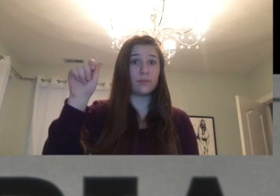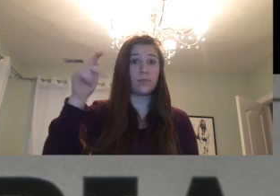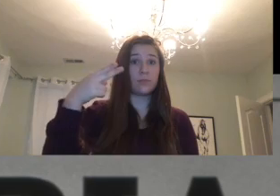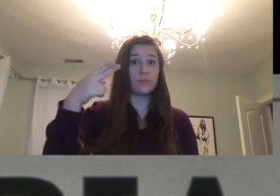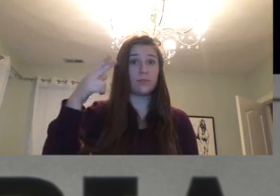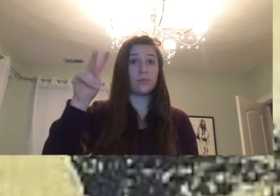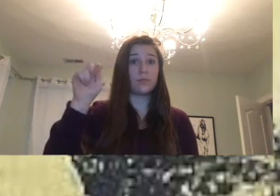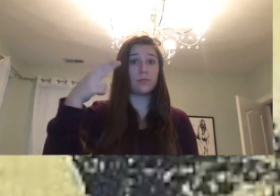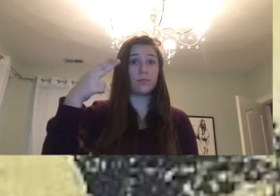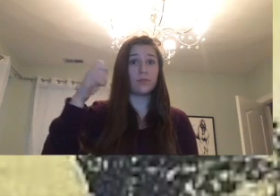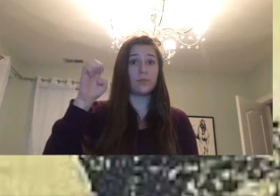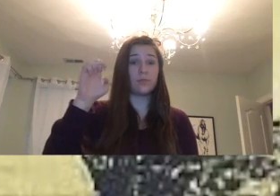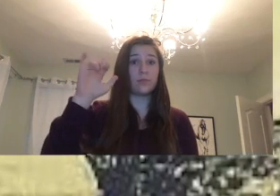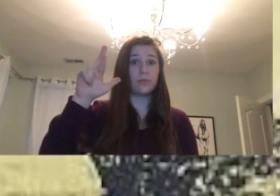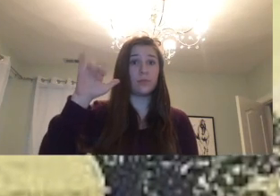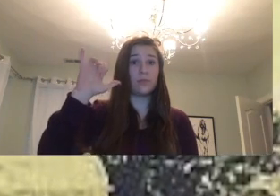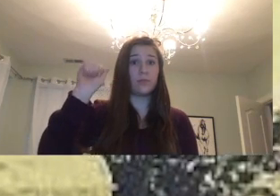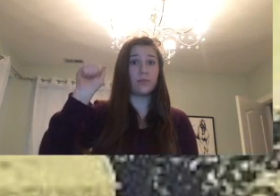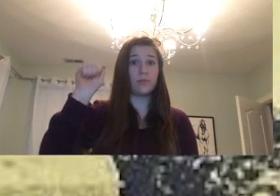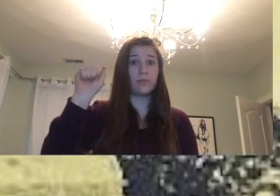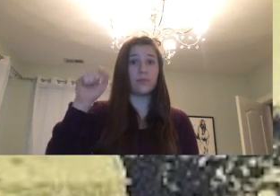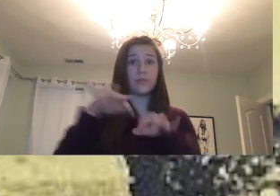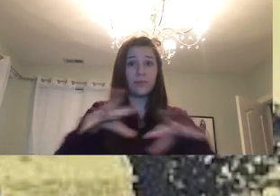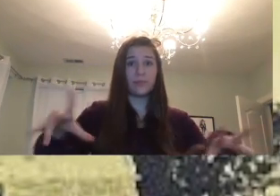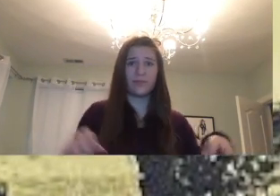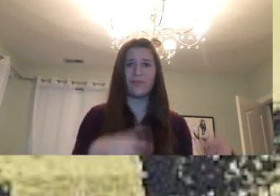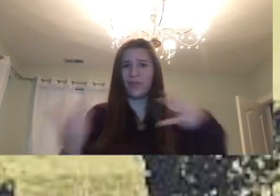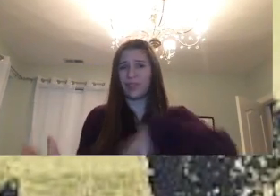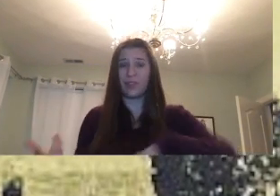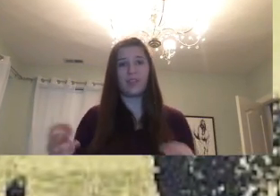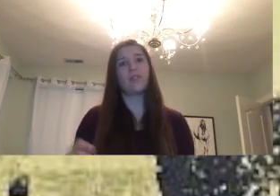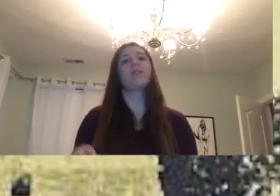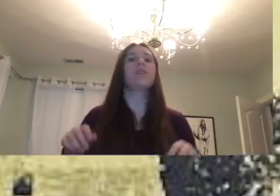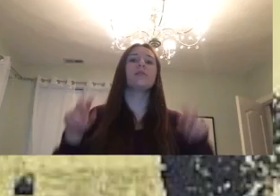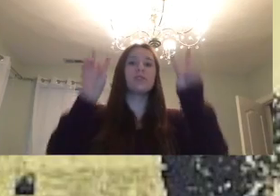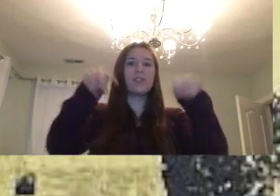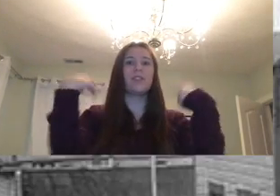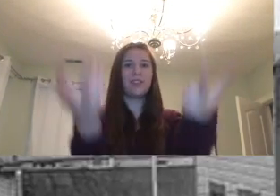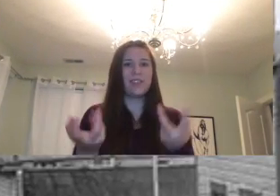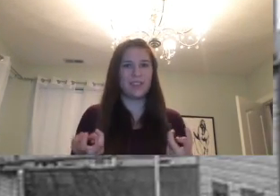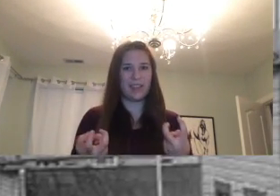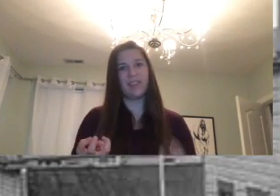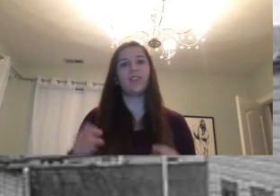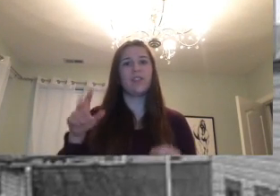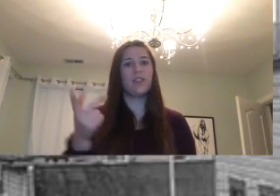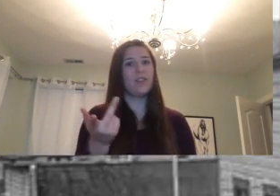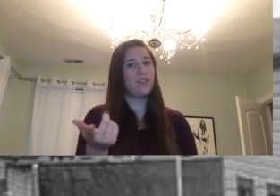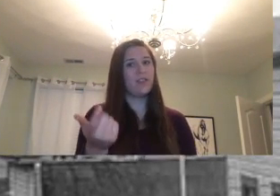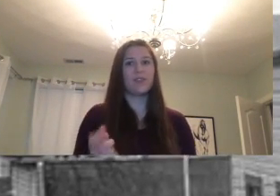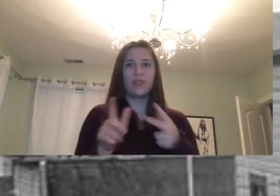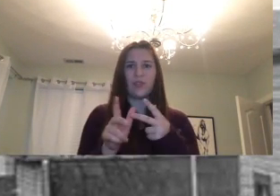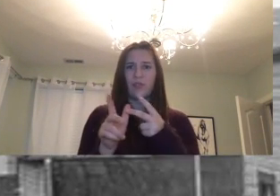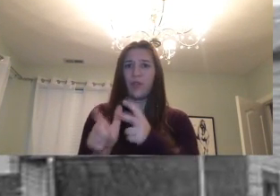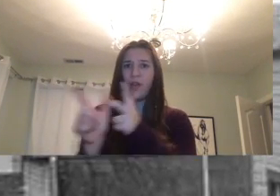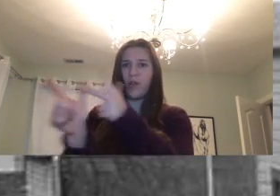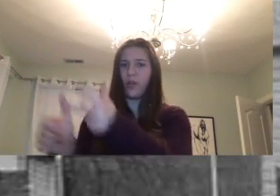diphtheria epidemic of 1925, the serum-run sled dogs ran through the toughest conditions on Earth to save the tiny mining